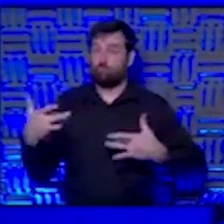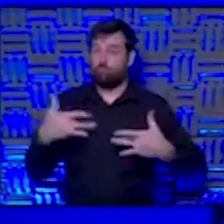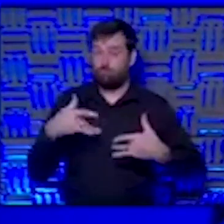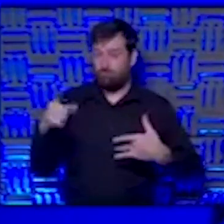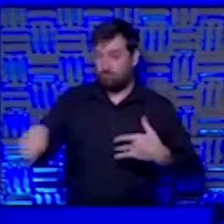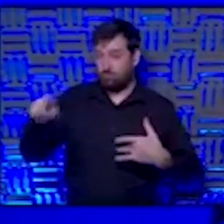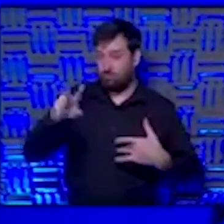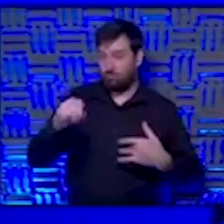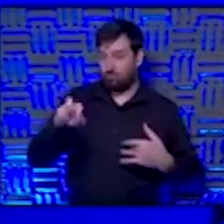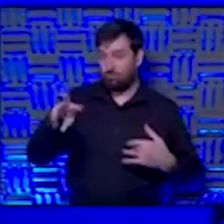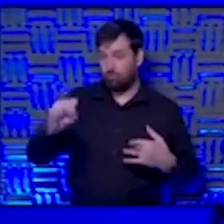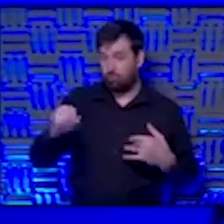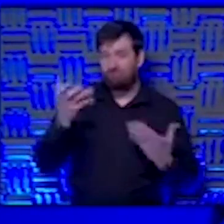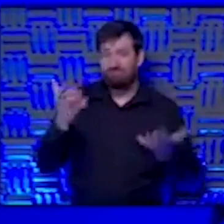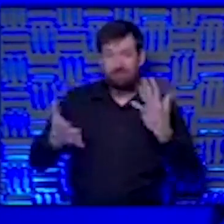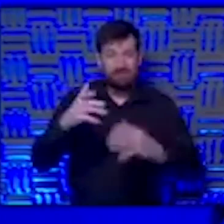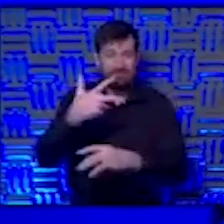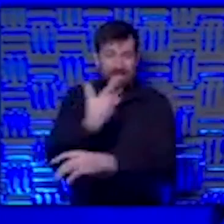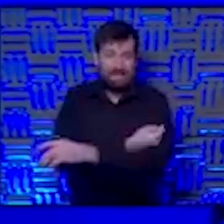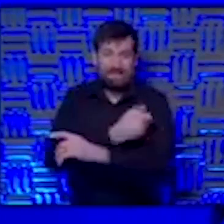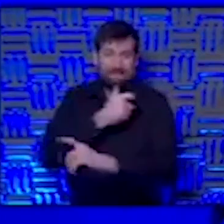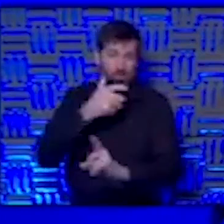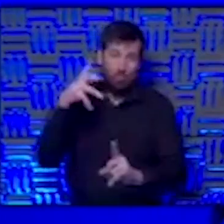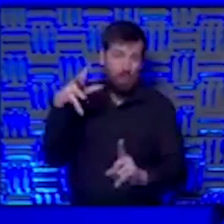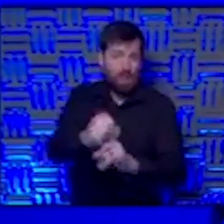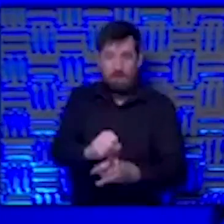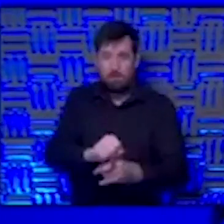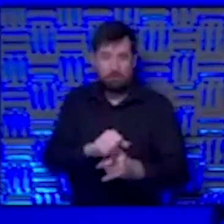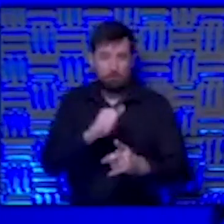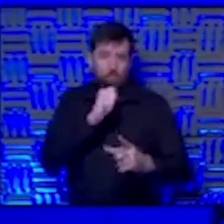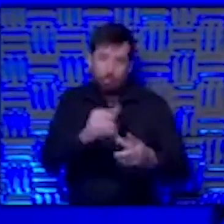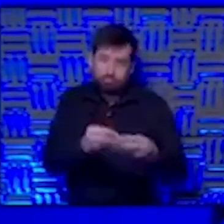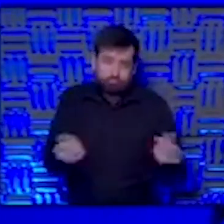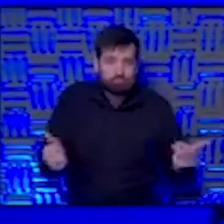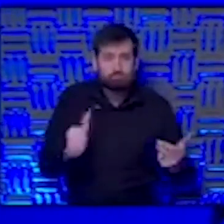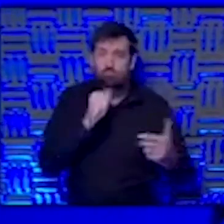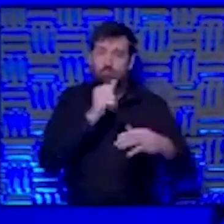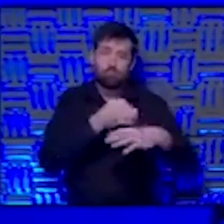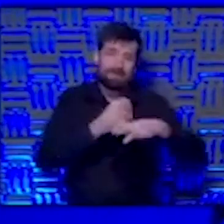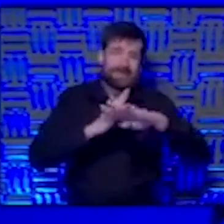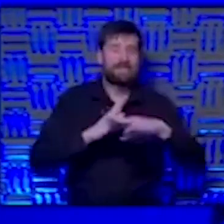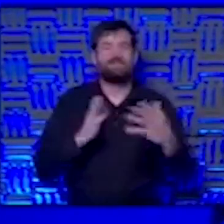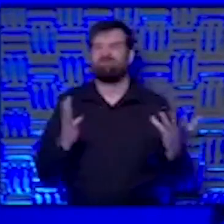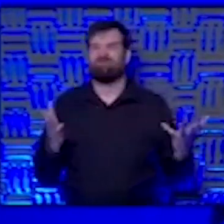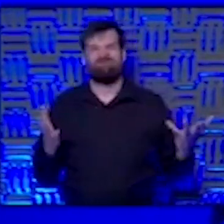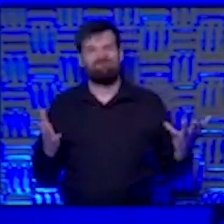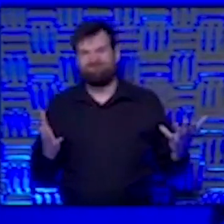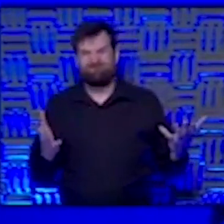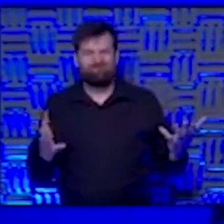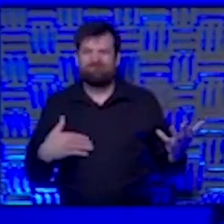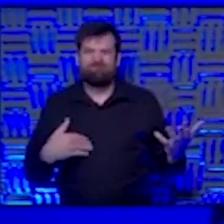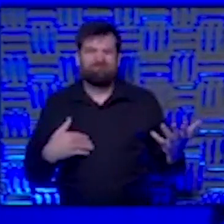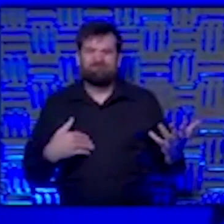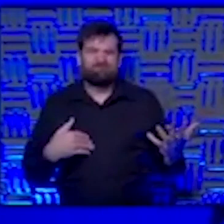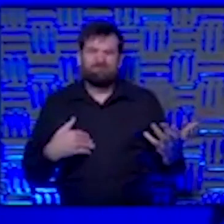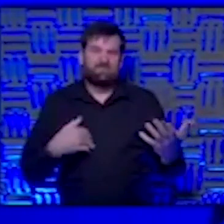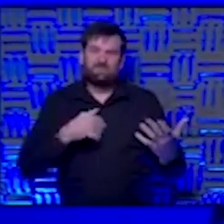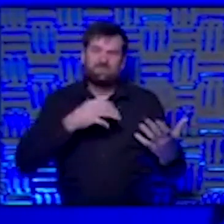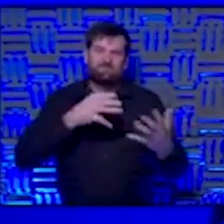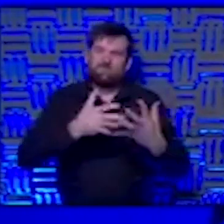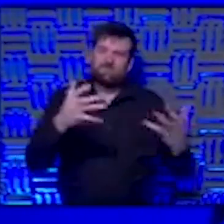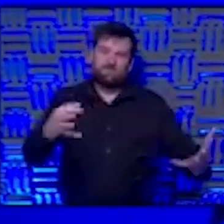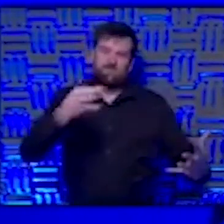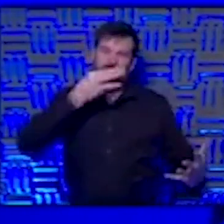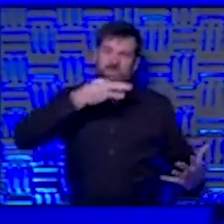about maybe the vaccine won't get it. It won't protect against that strain. I think it's really too early to tell. We have to